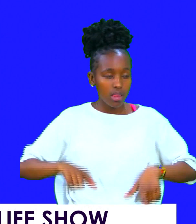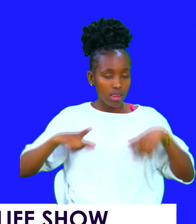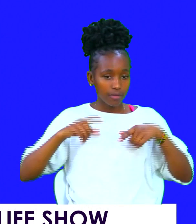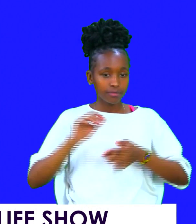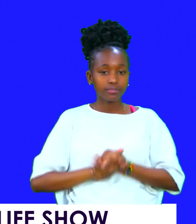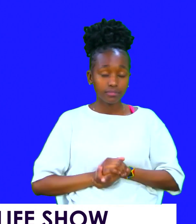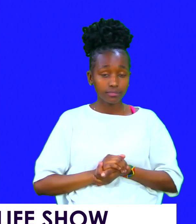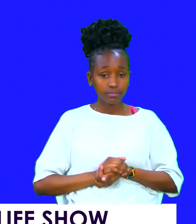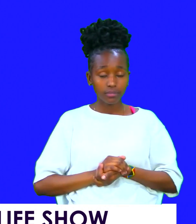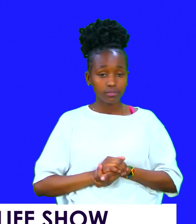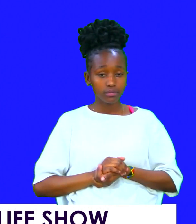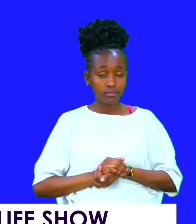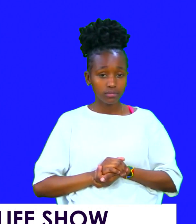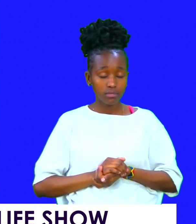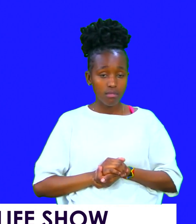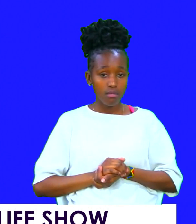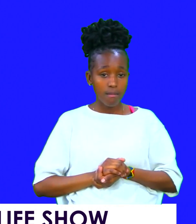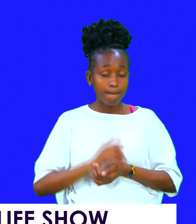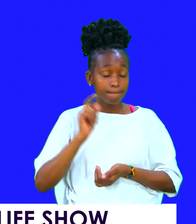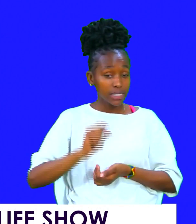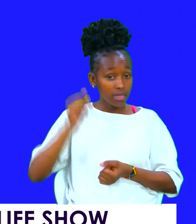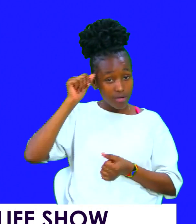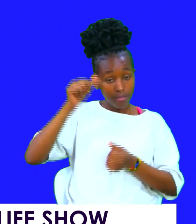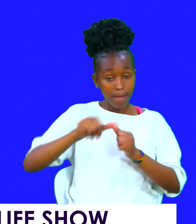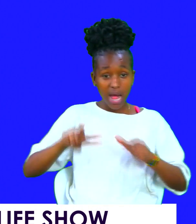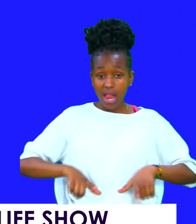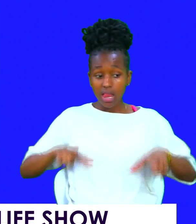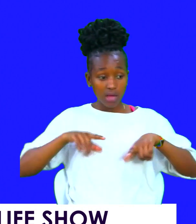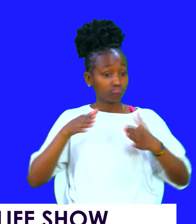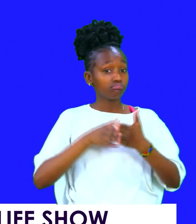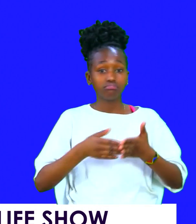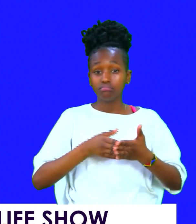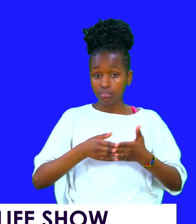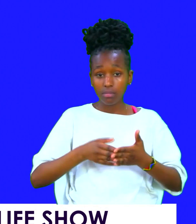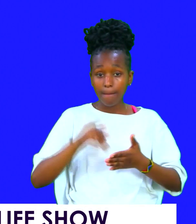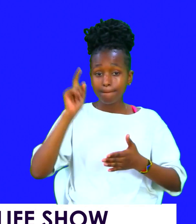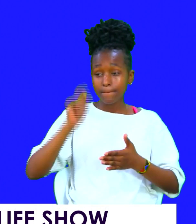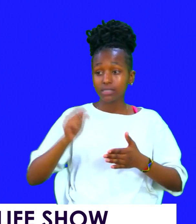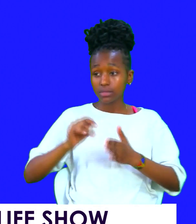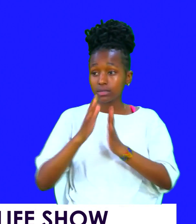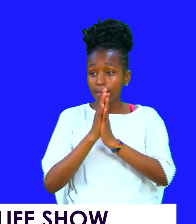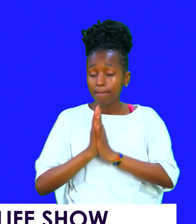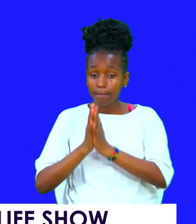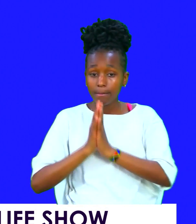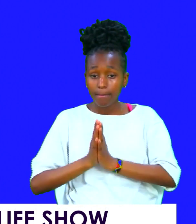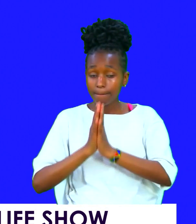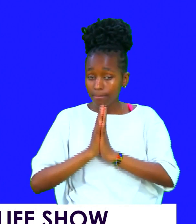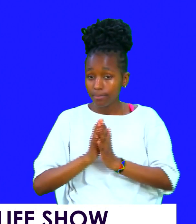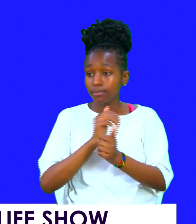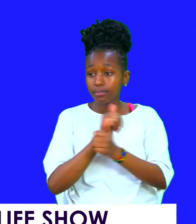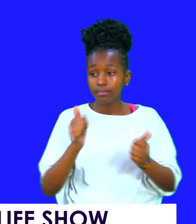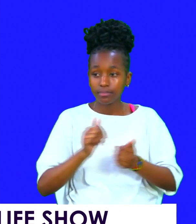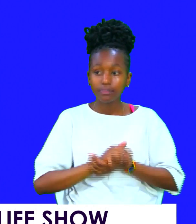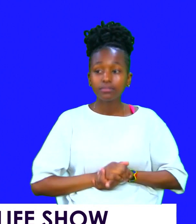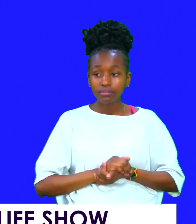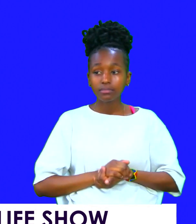By the way, life is fragile. Handle it with prayer. Because you are not an expert